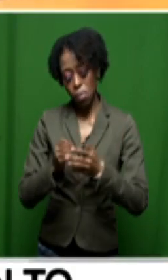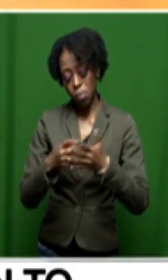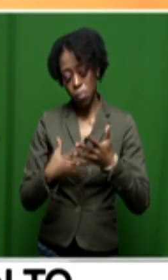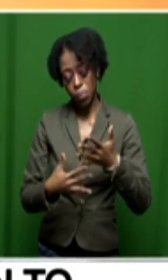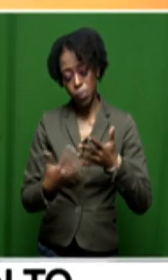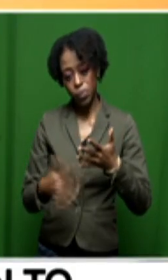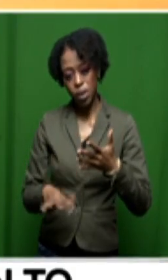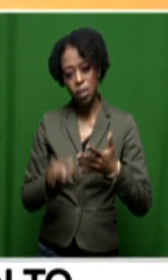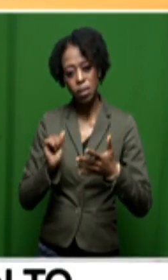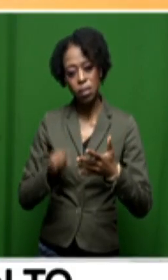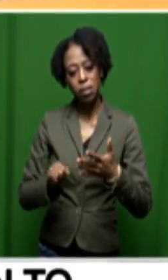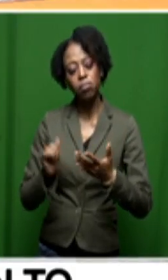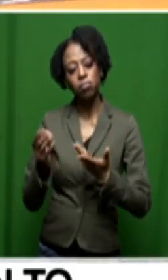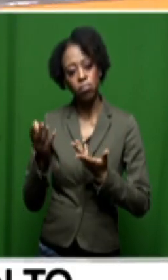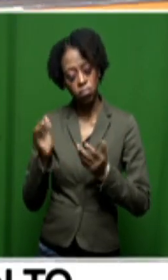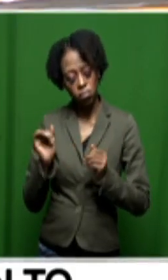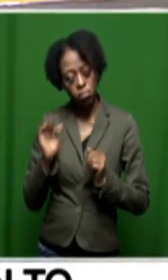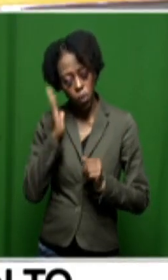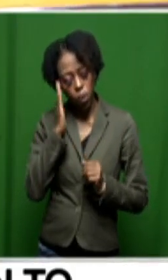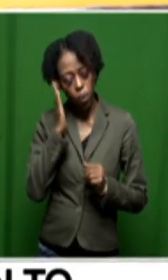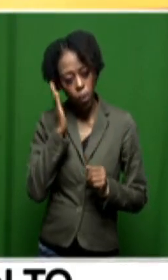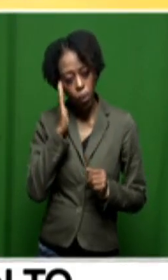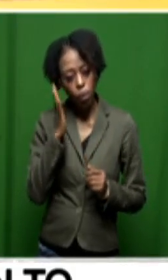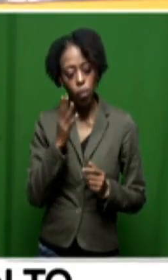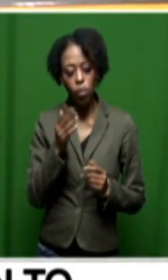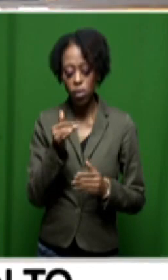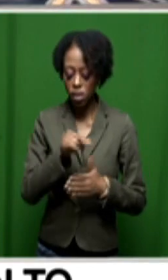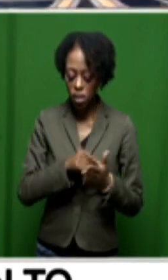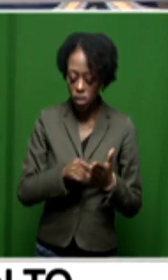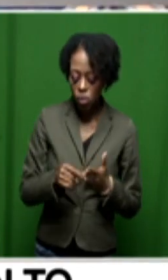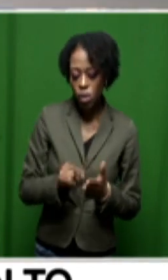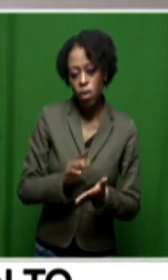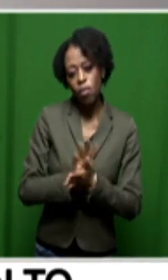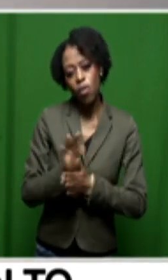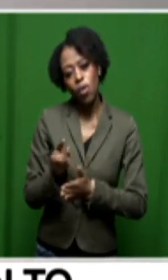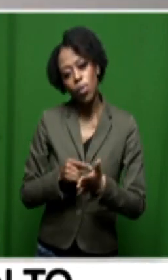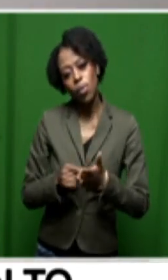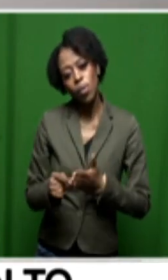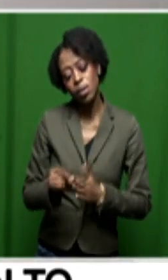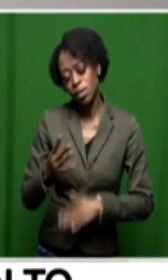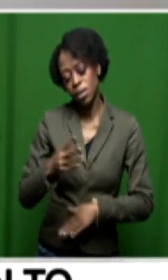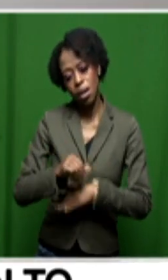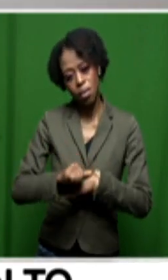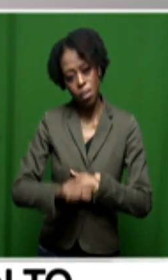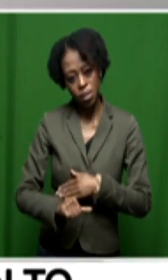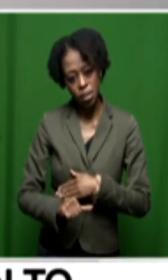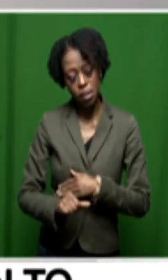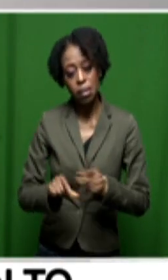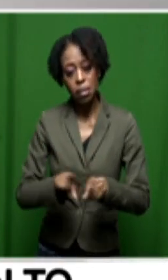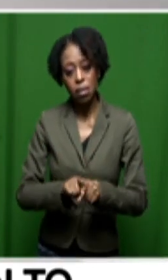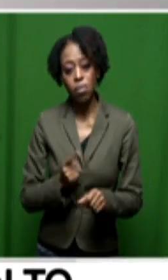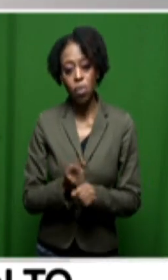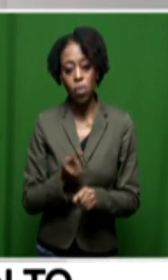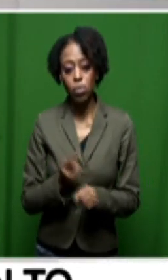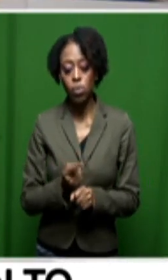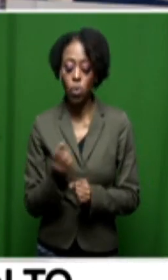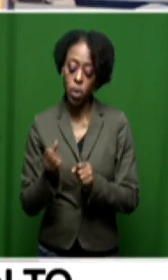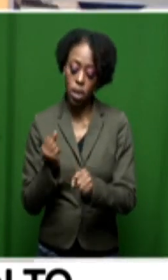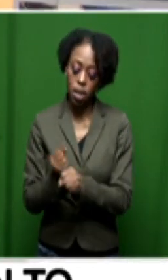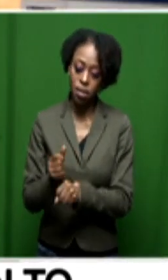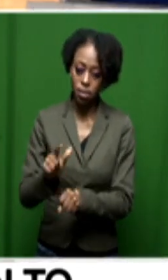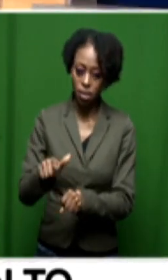the introduction, you know, we know that when we do, we get at 6 weeks, 14 weeks, 9 months of age, and then also at a couple of